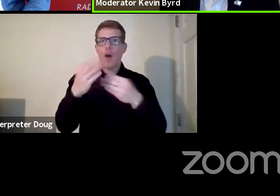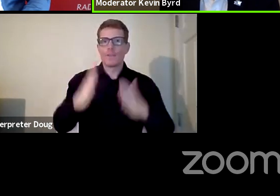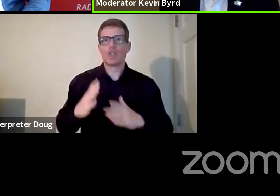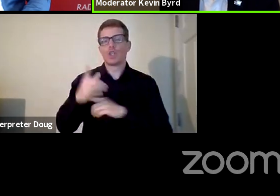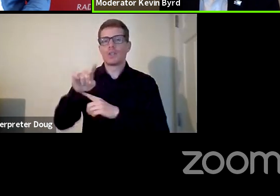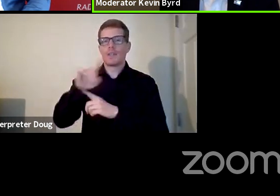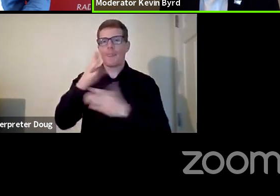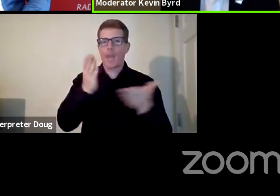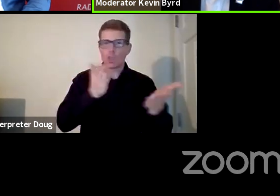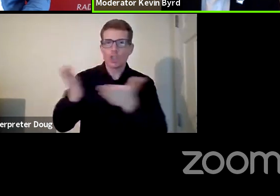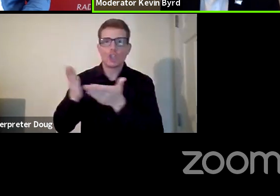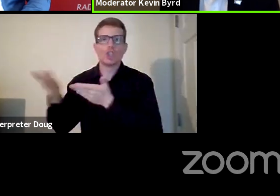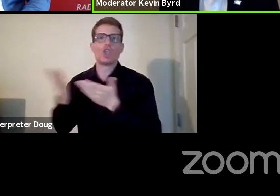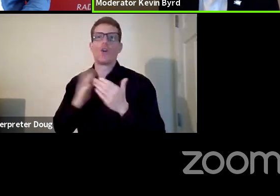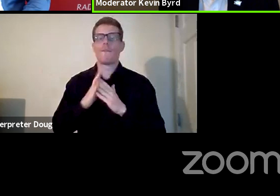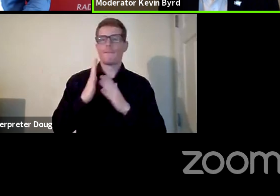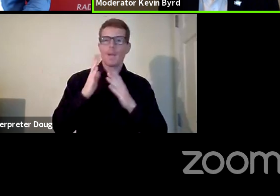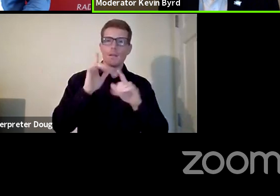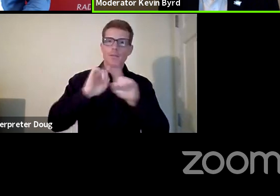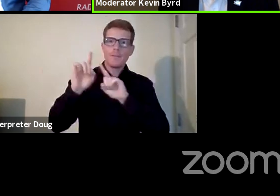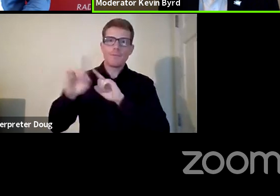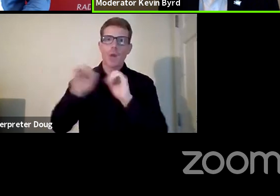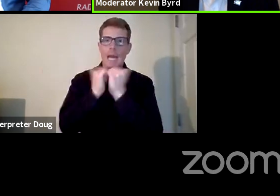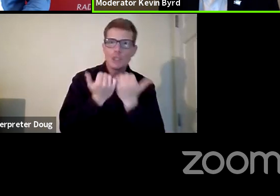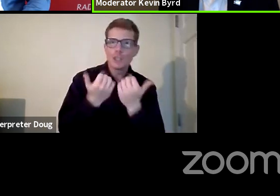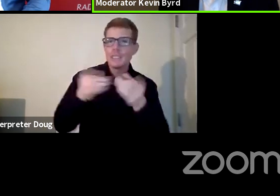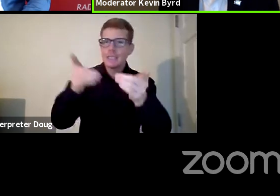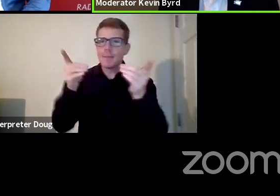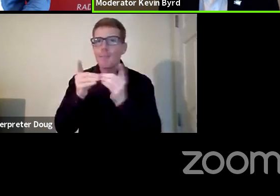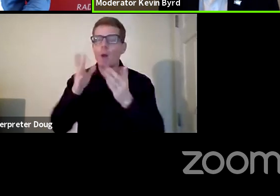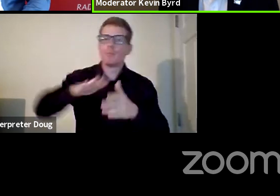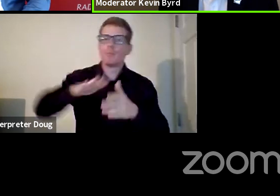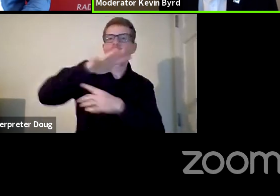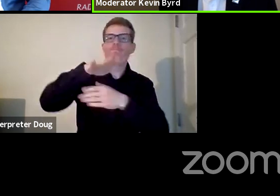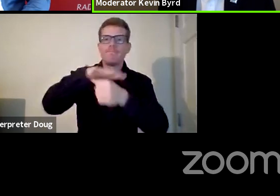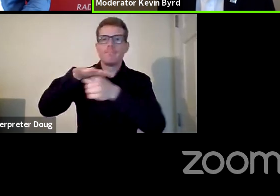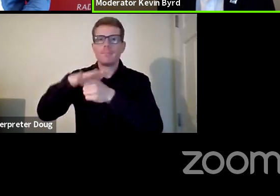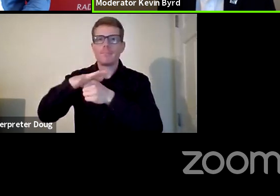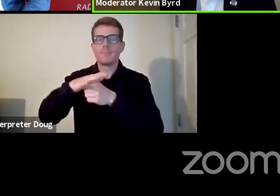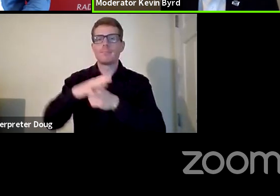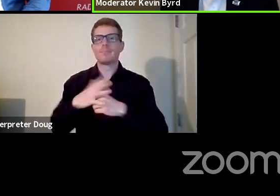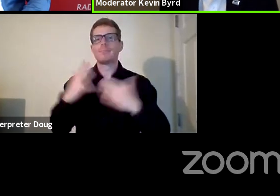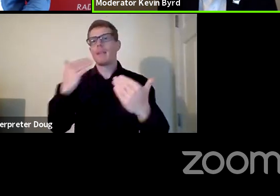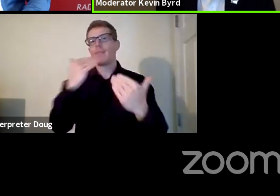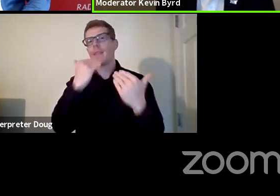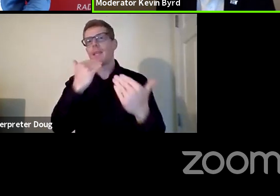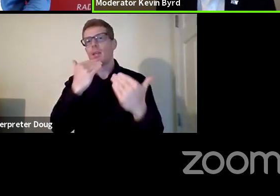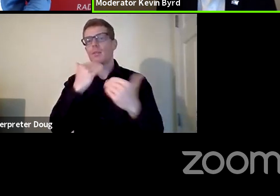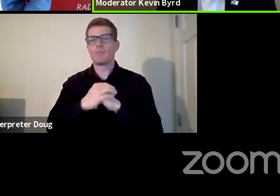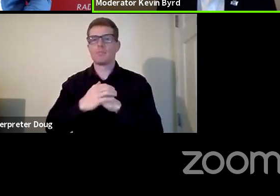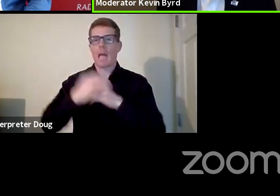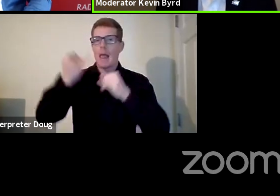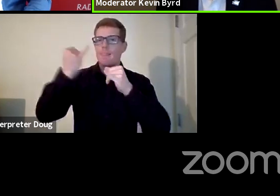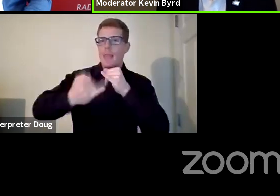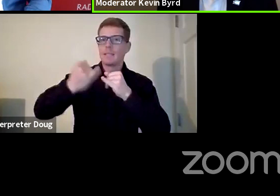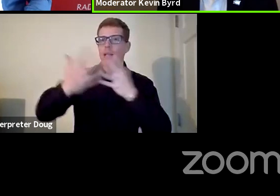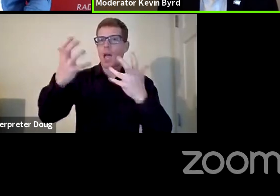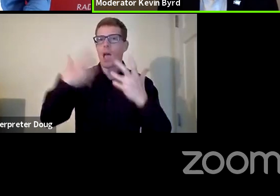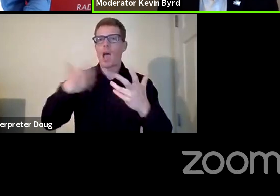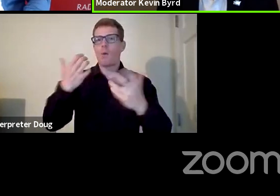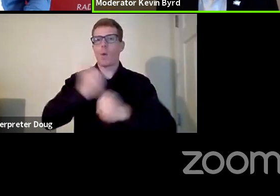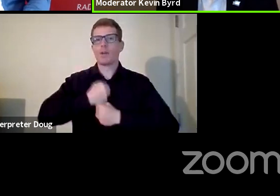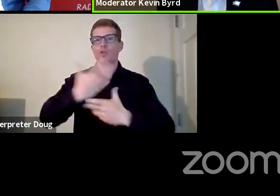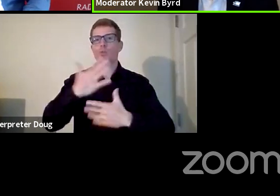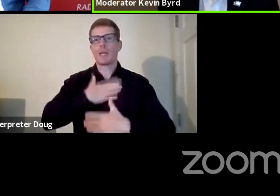region. This program certainly would not be possible without their contributions. And lastly, I'd like to express my gratitude for the